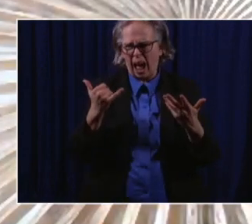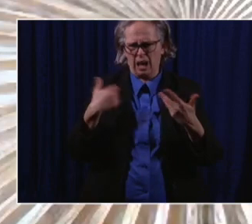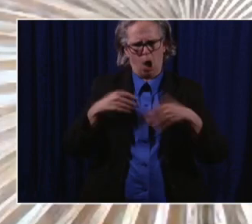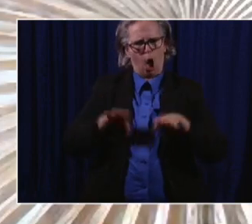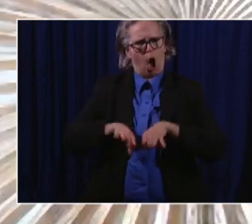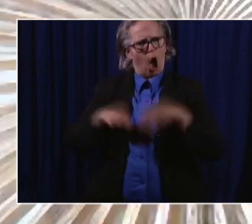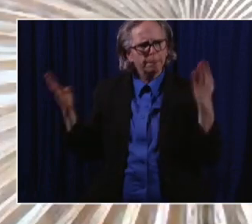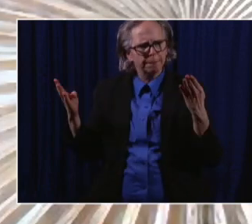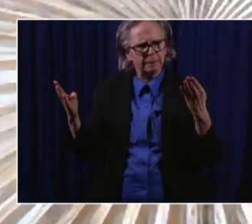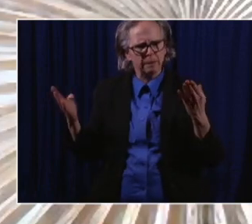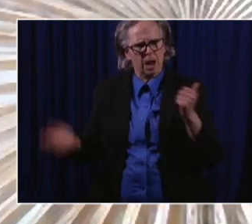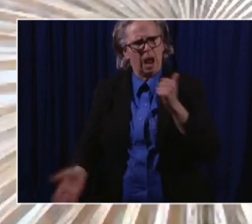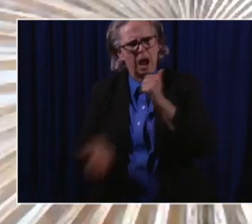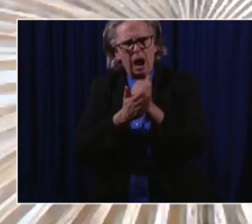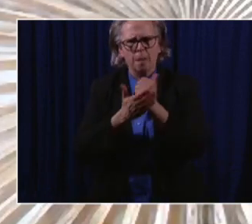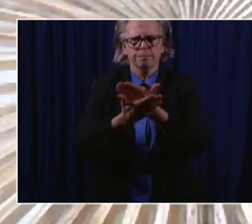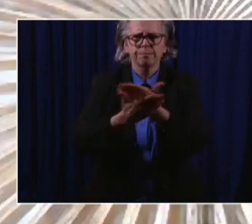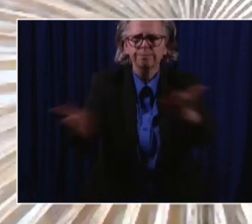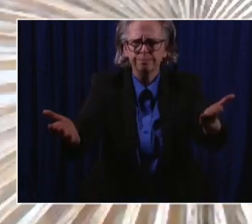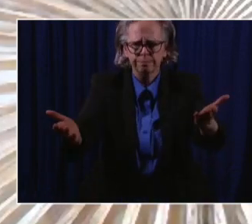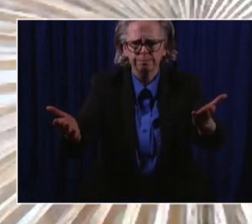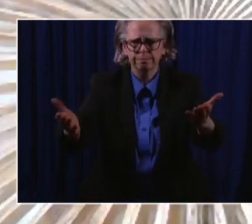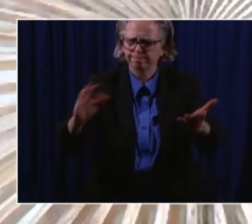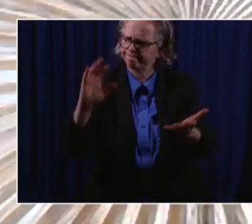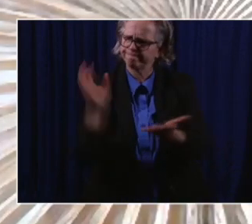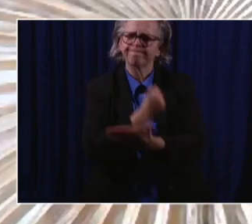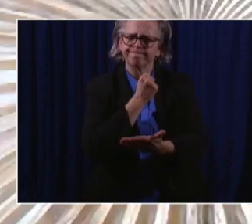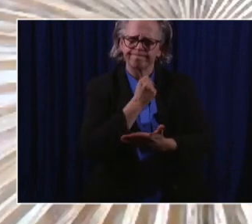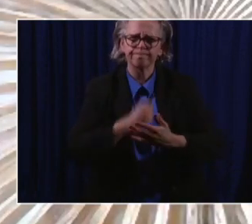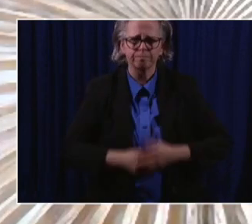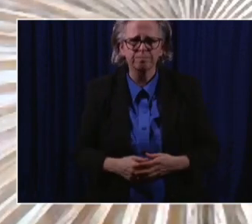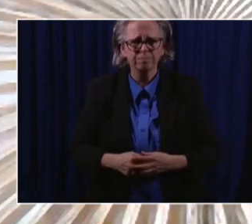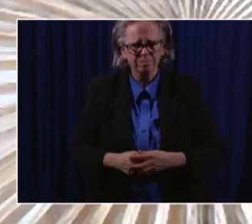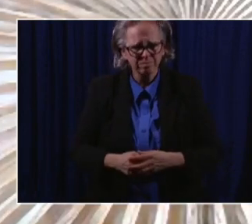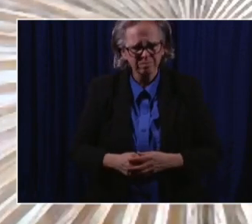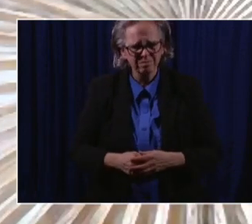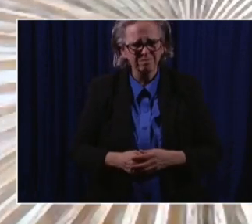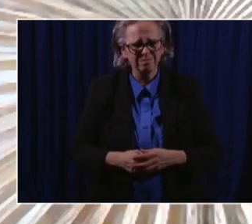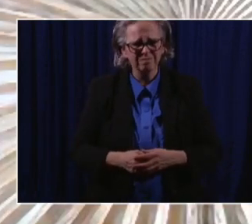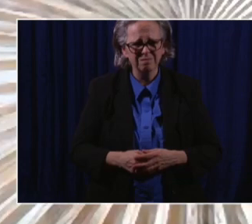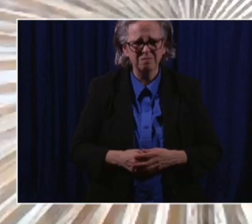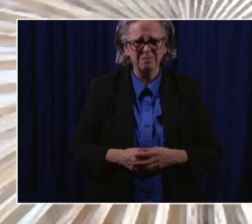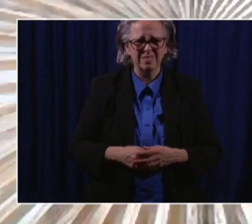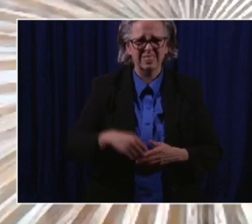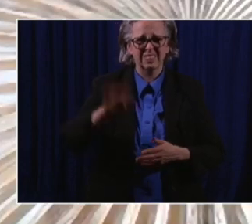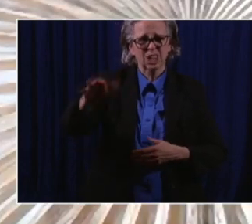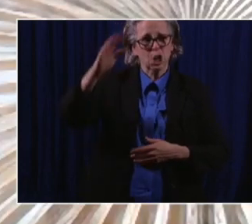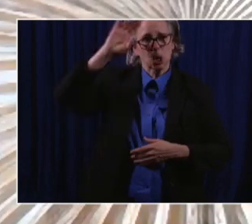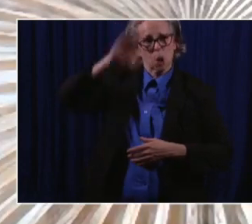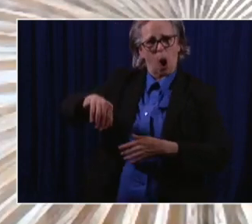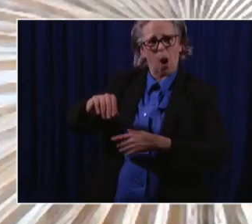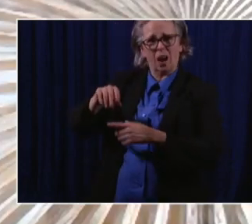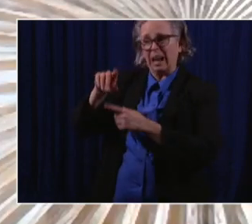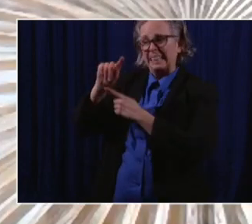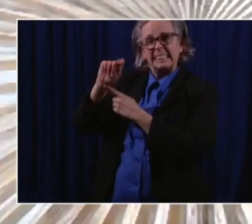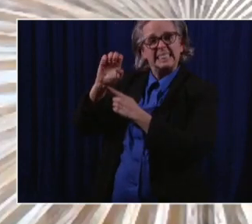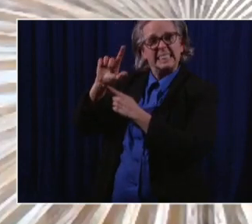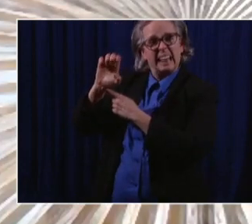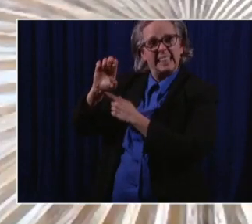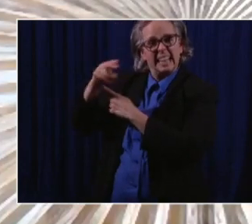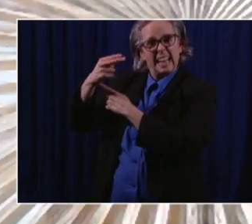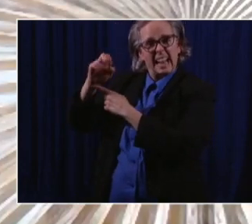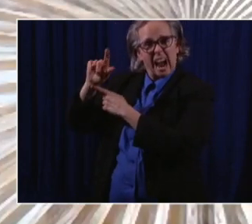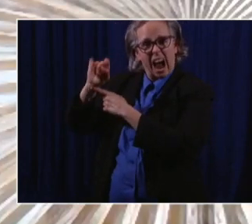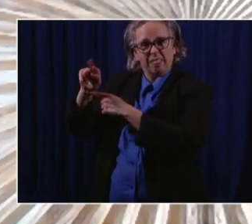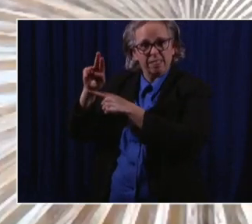And one of the ways that we've done that is through our telehealth system. Right now, if you have a phone in Ohio, you can access